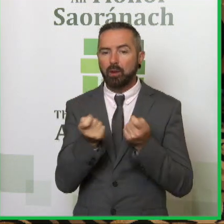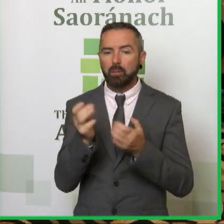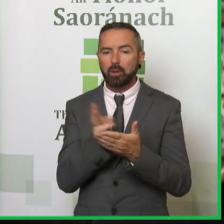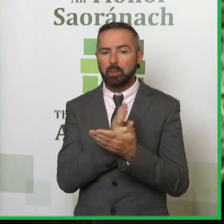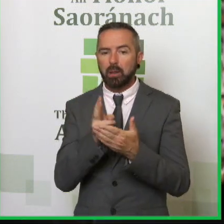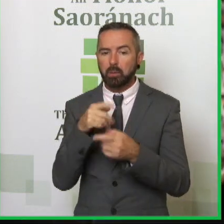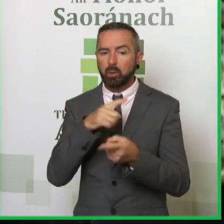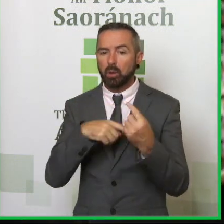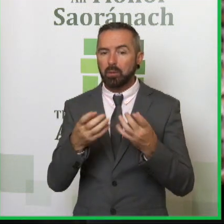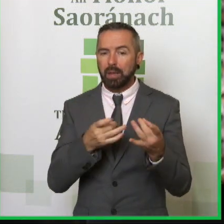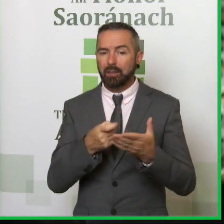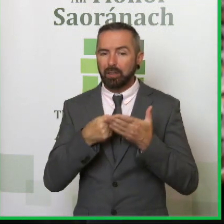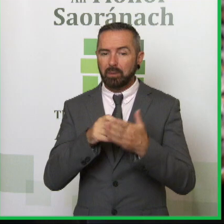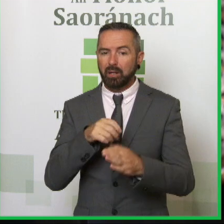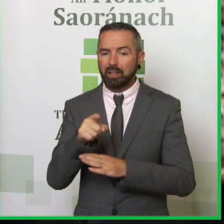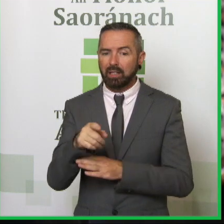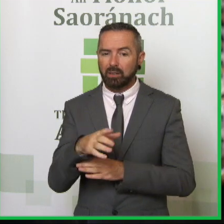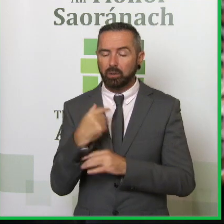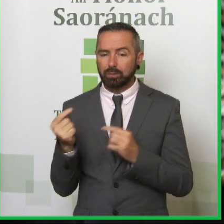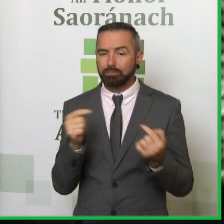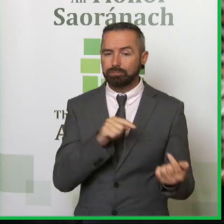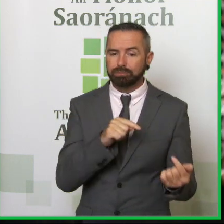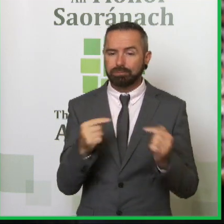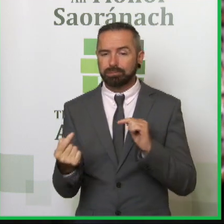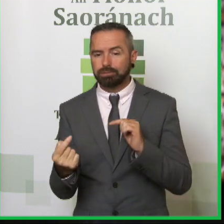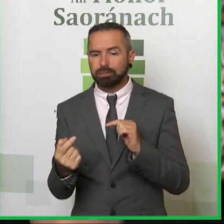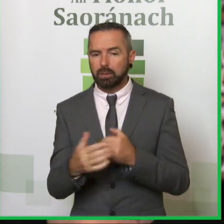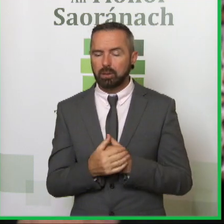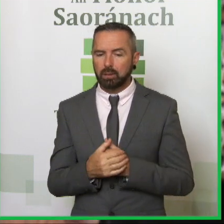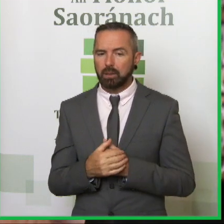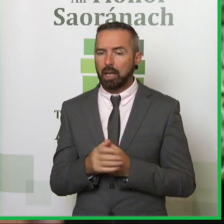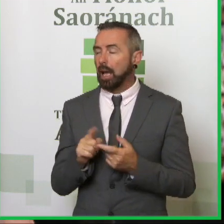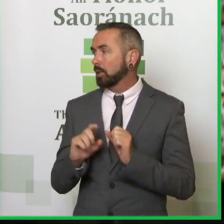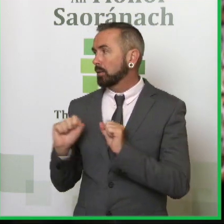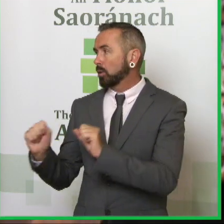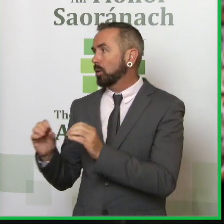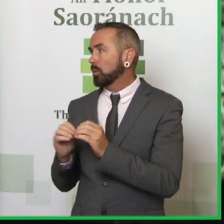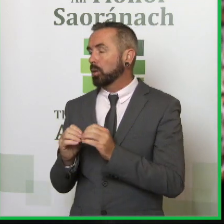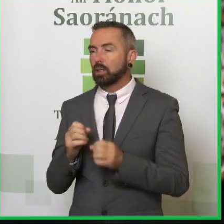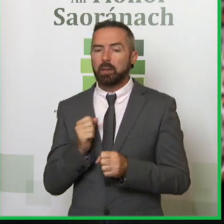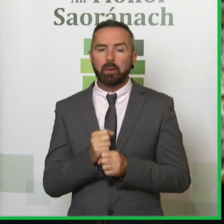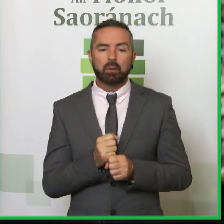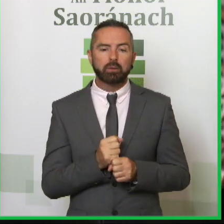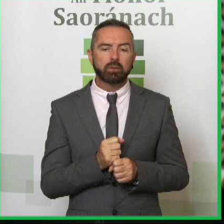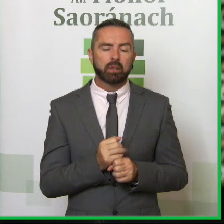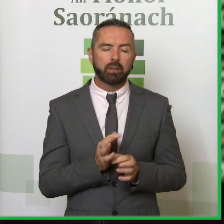making a recommendation on them, so I think that's contradictory. Yeah. And just as well to go back to the other points in general about the